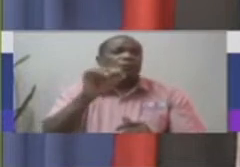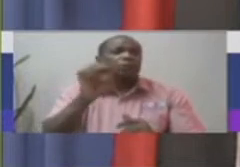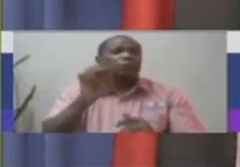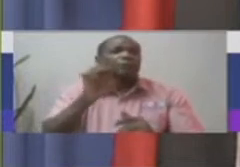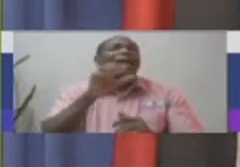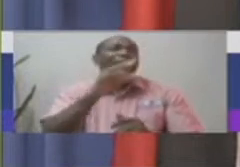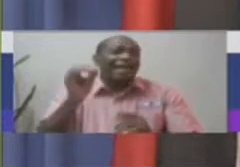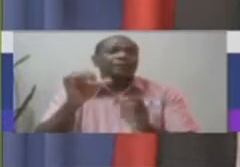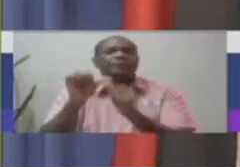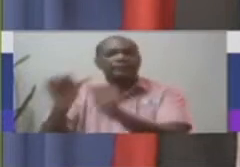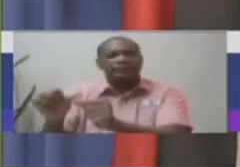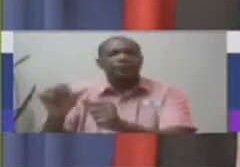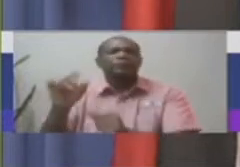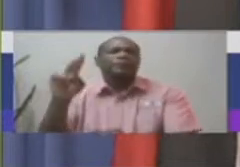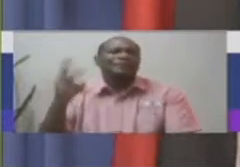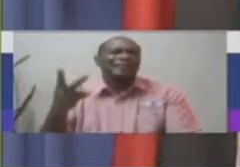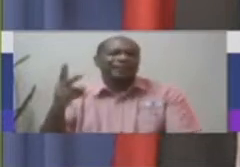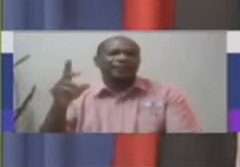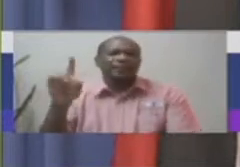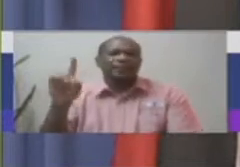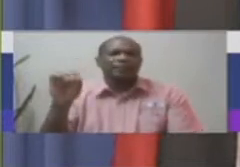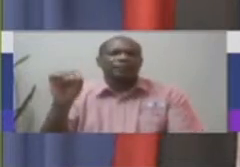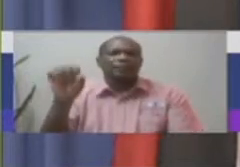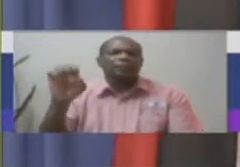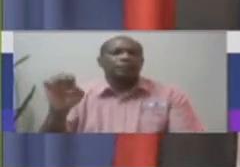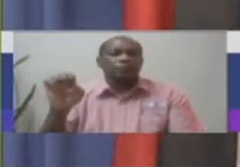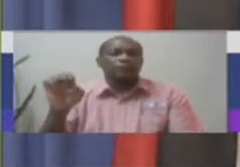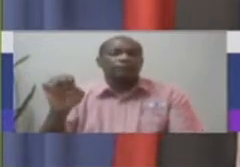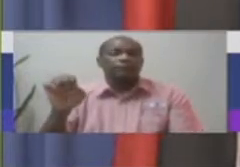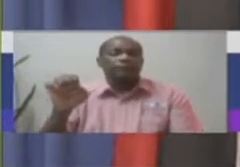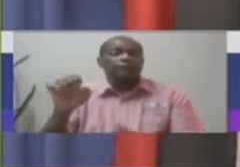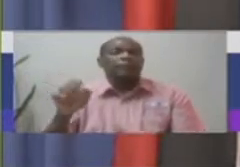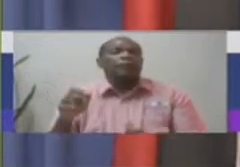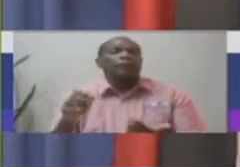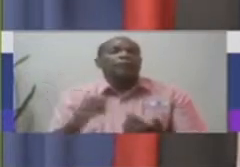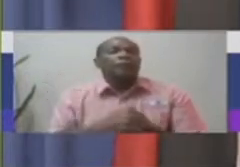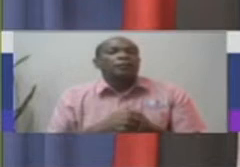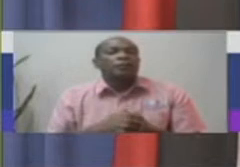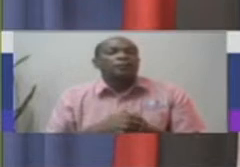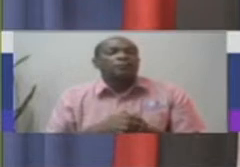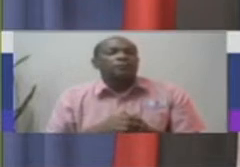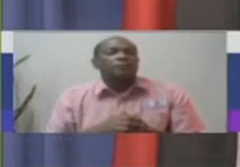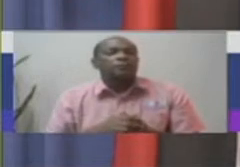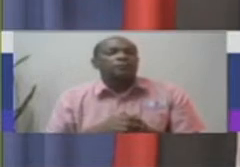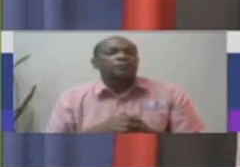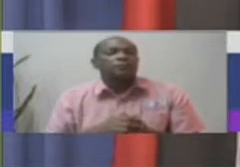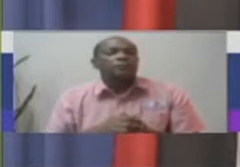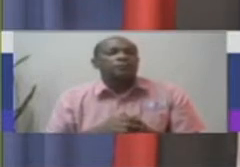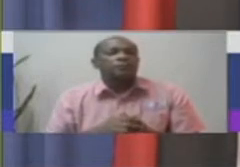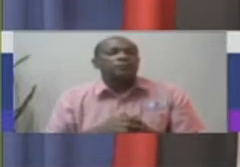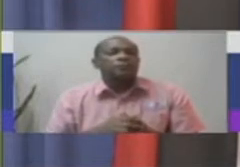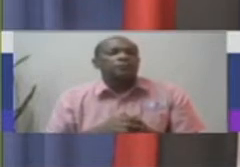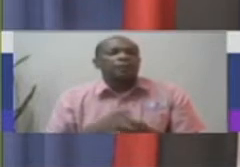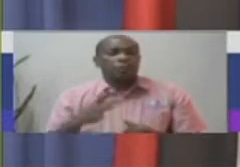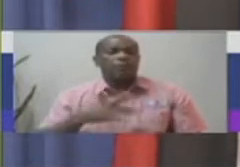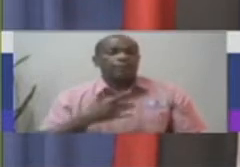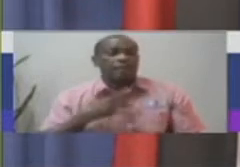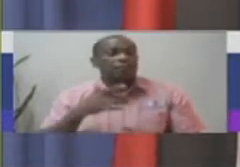will have, from the work that is going on now, we will be able to do in July a